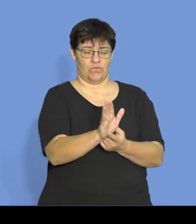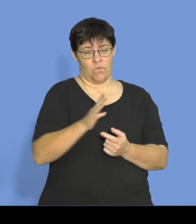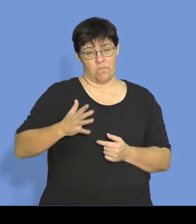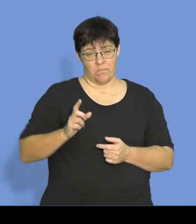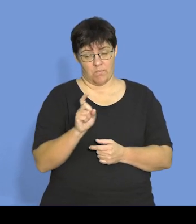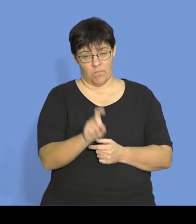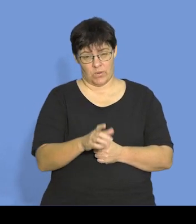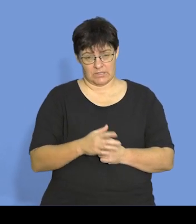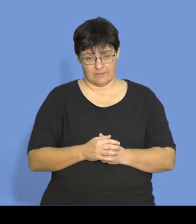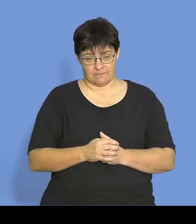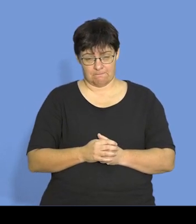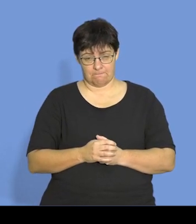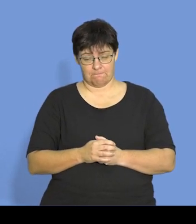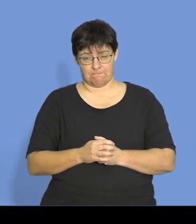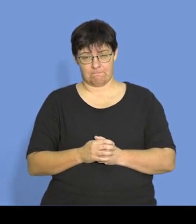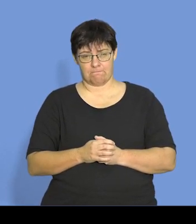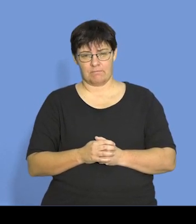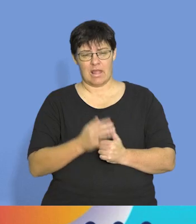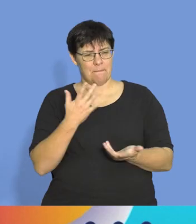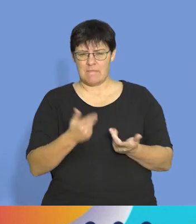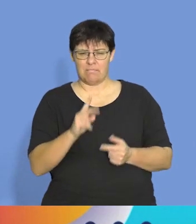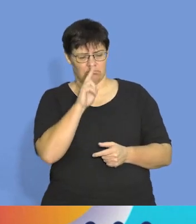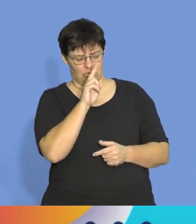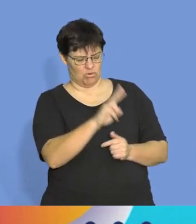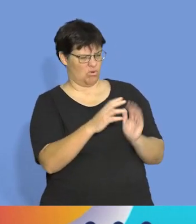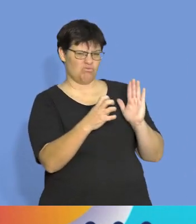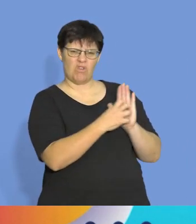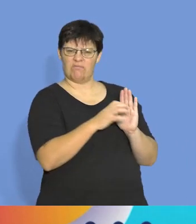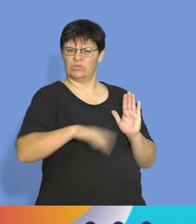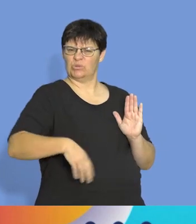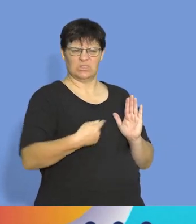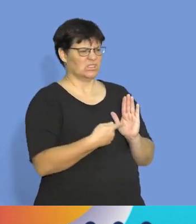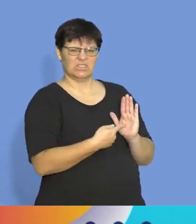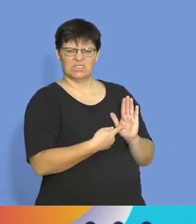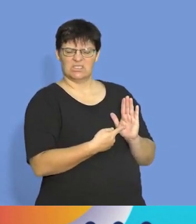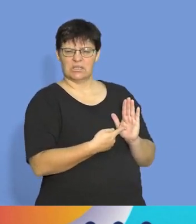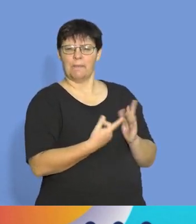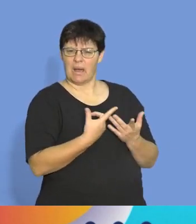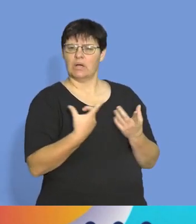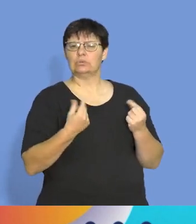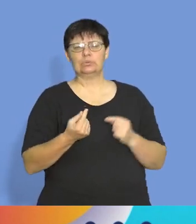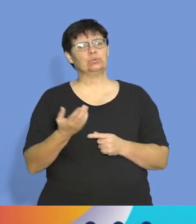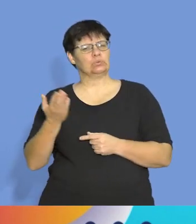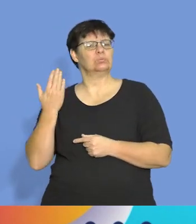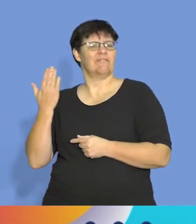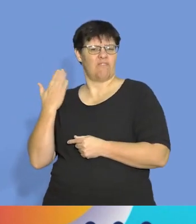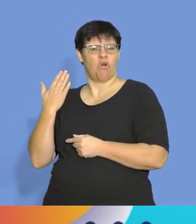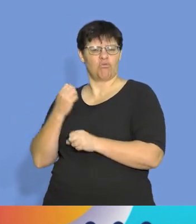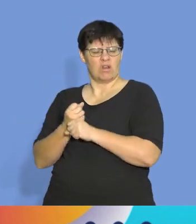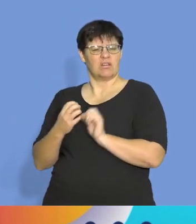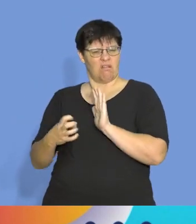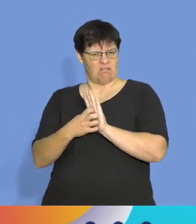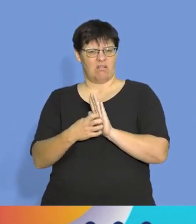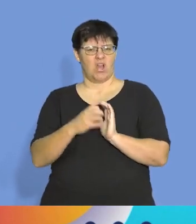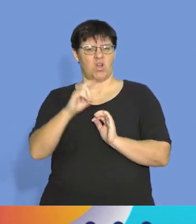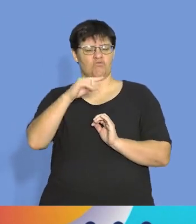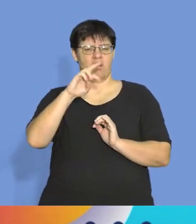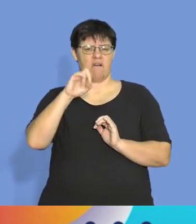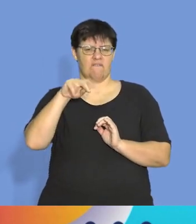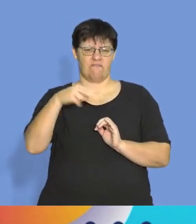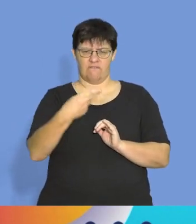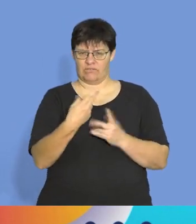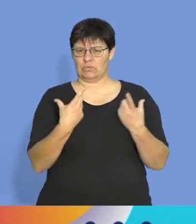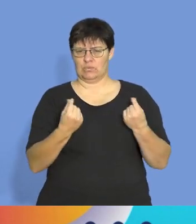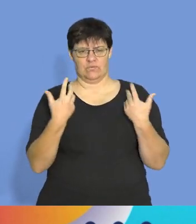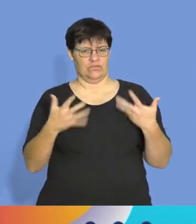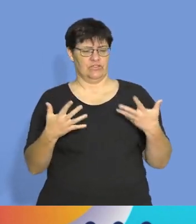graph. Now, remember, guys, I know that maybe you might have not looked at graphs as yet, but you've done graphs at the earlier grades